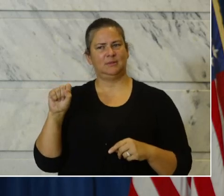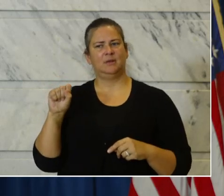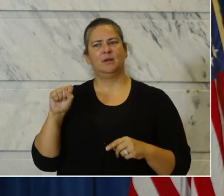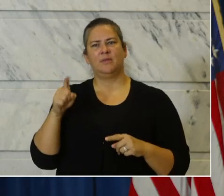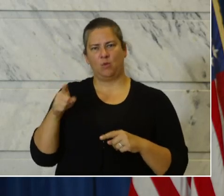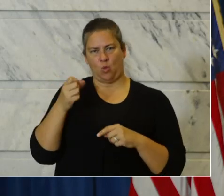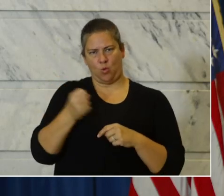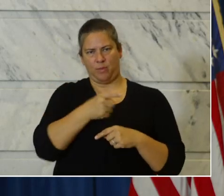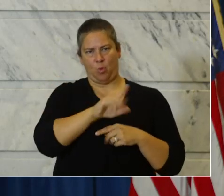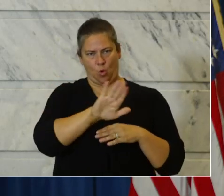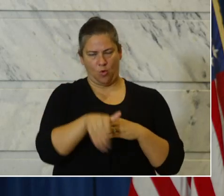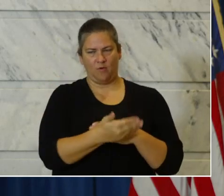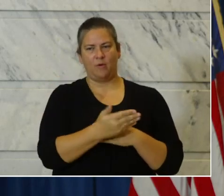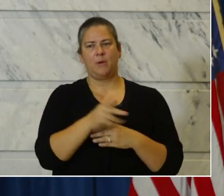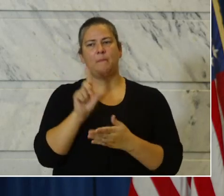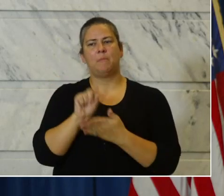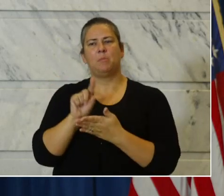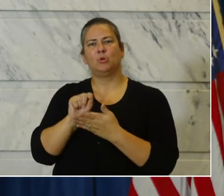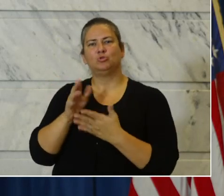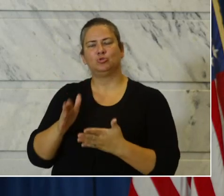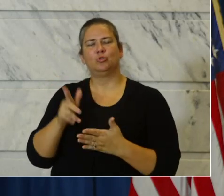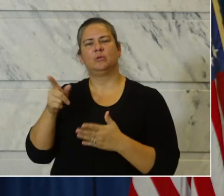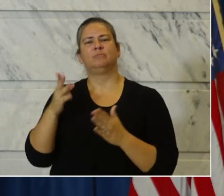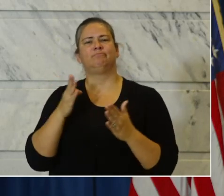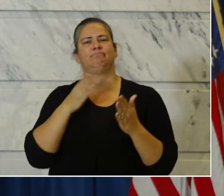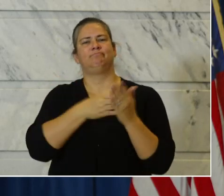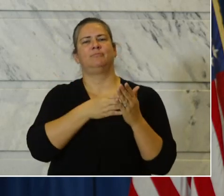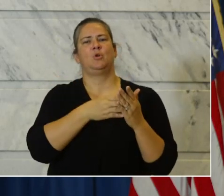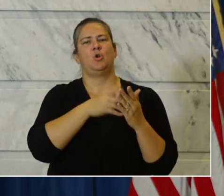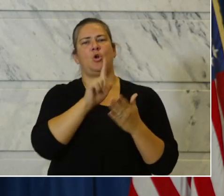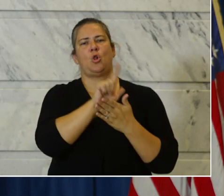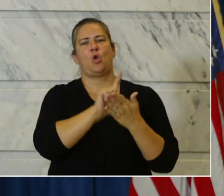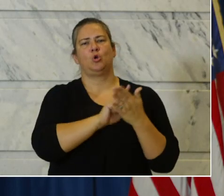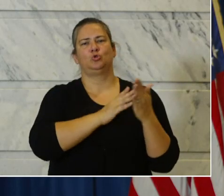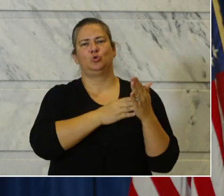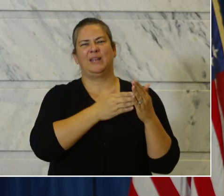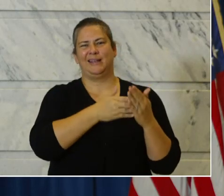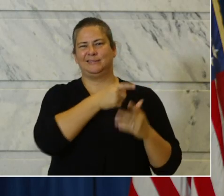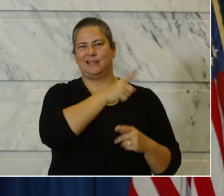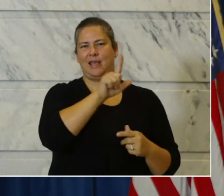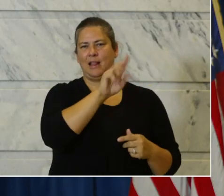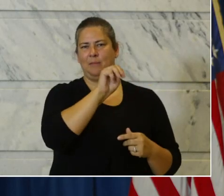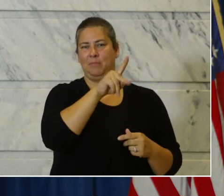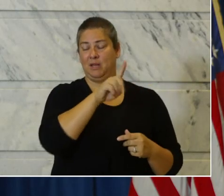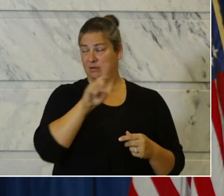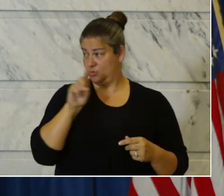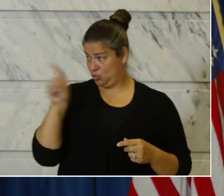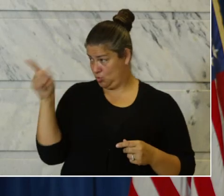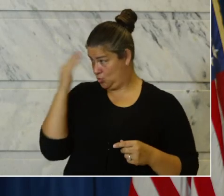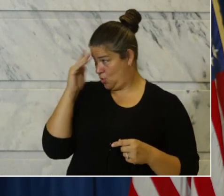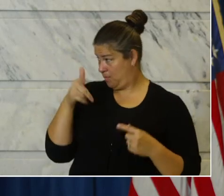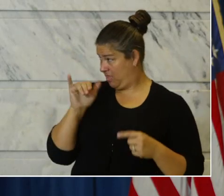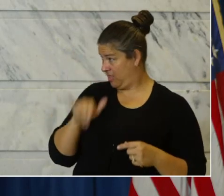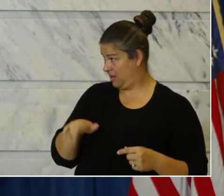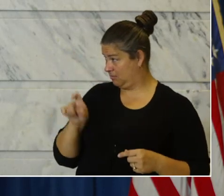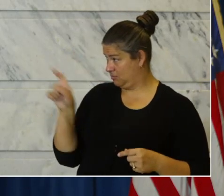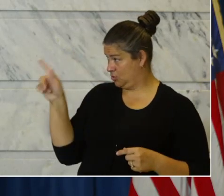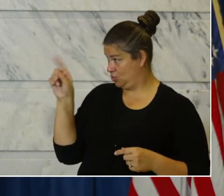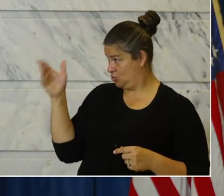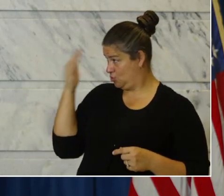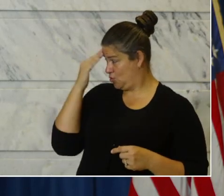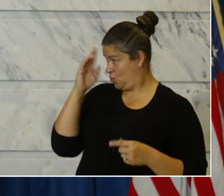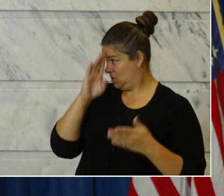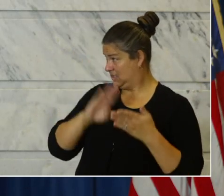The publisher Daily Caller in the lawsuit against LMPD. Have you been briefed on the situation, and do you know if these charges will